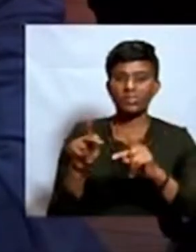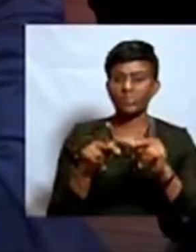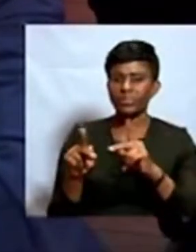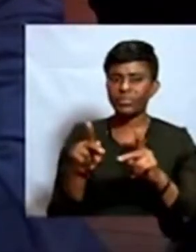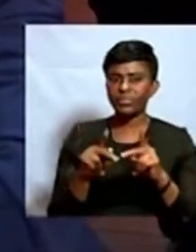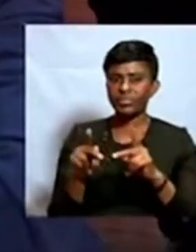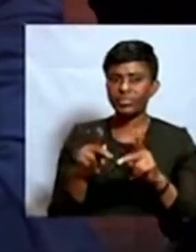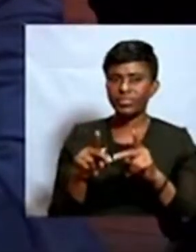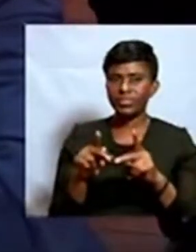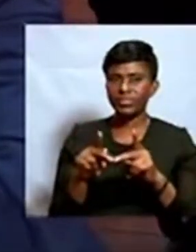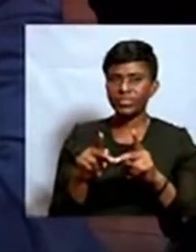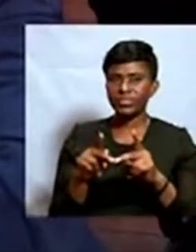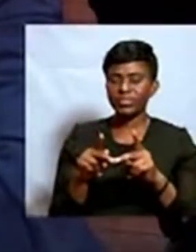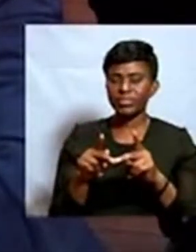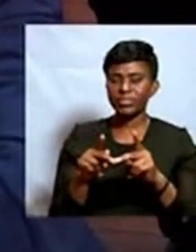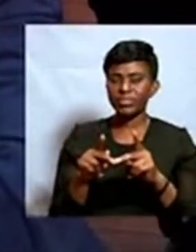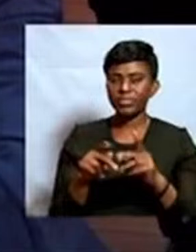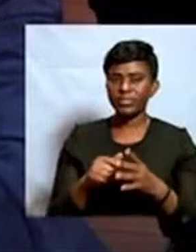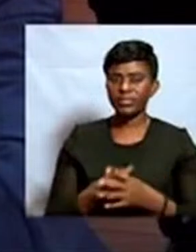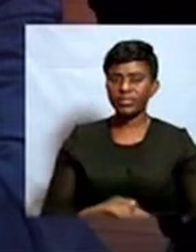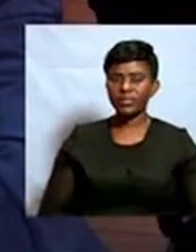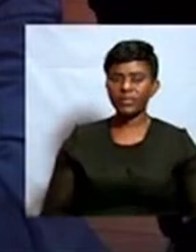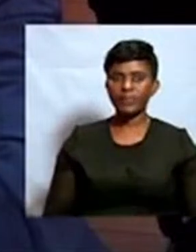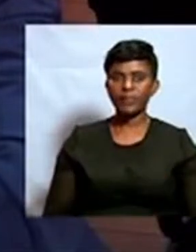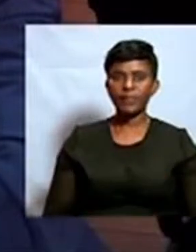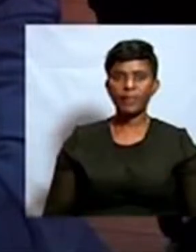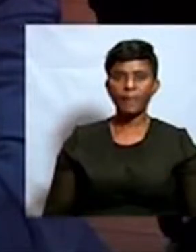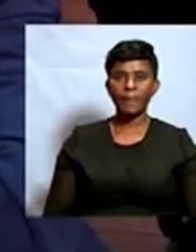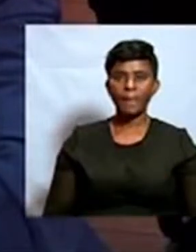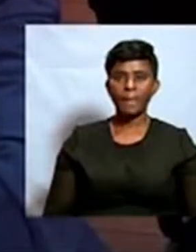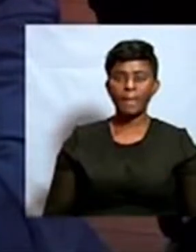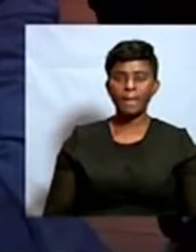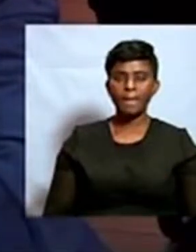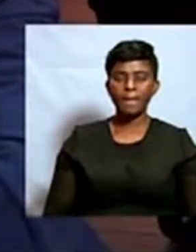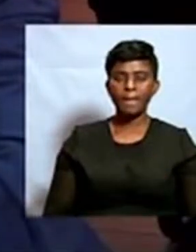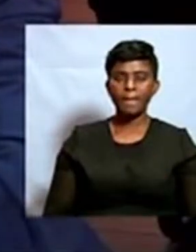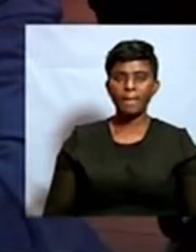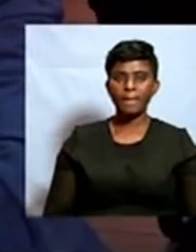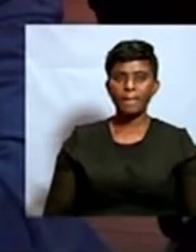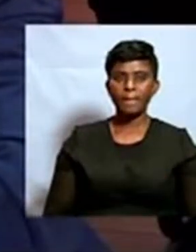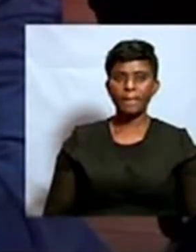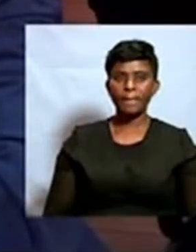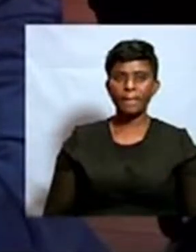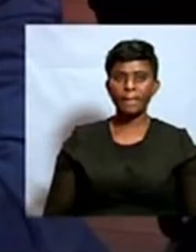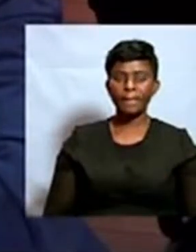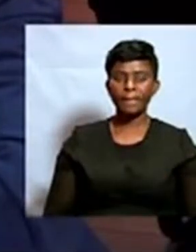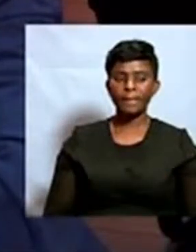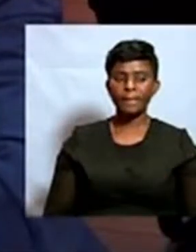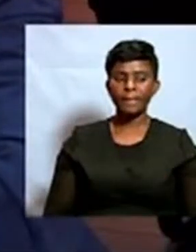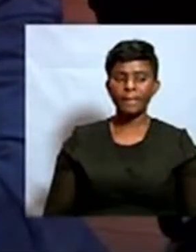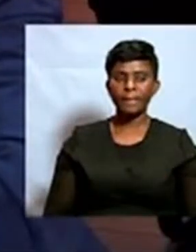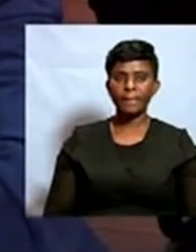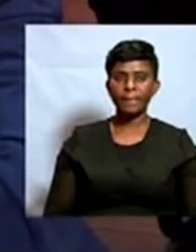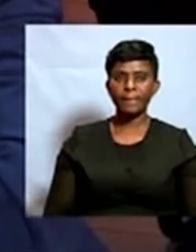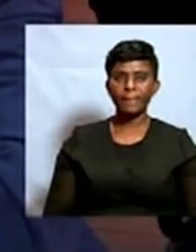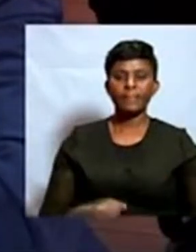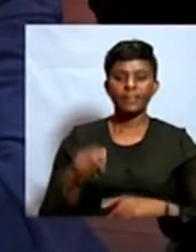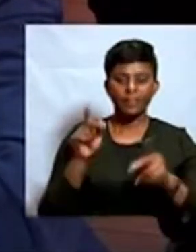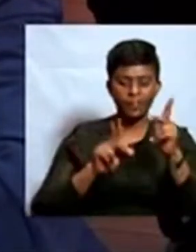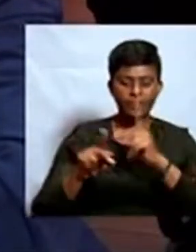the most on the enterprises, including Airways. The